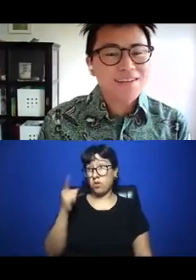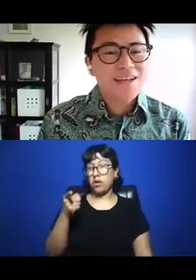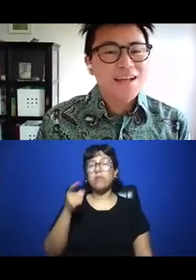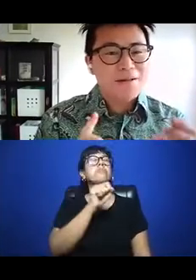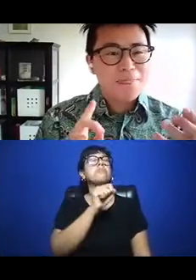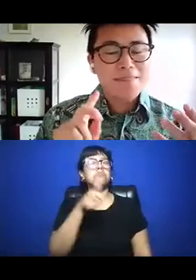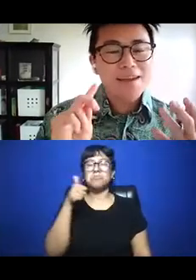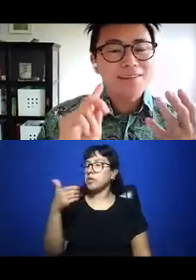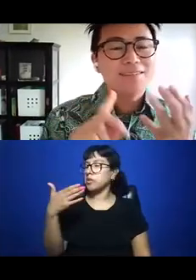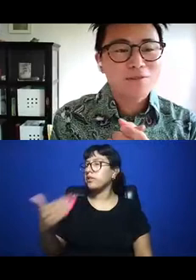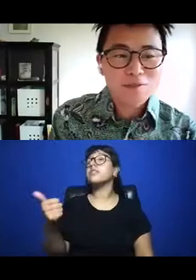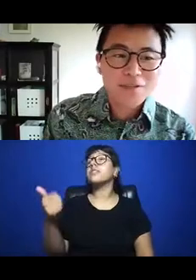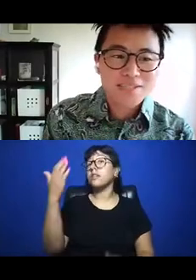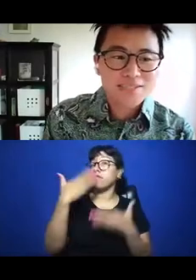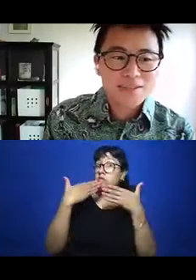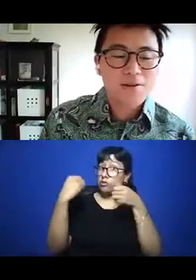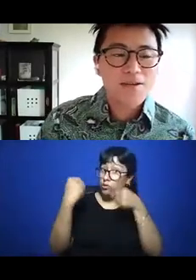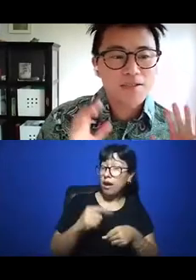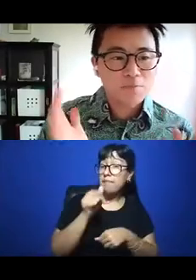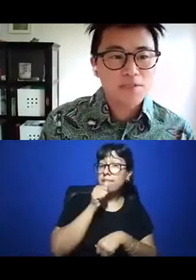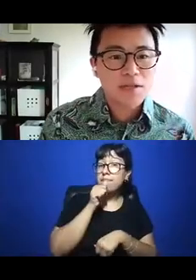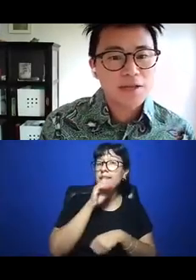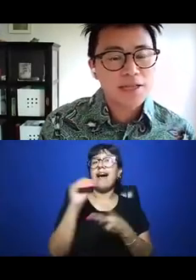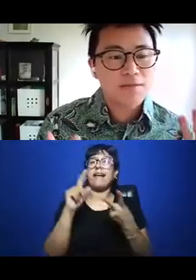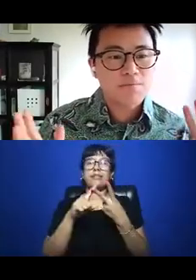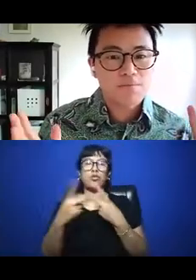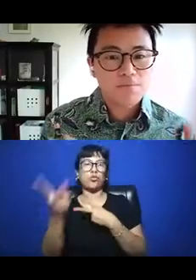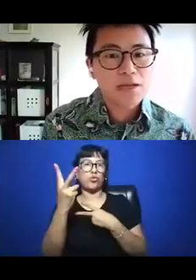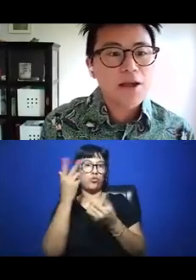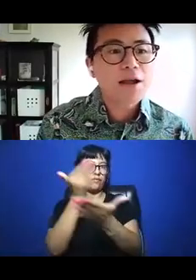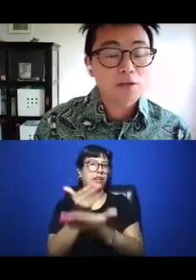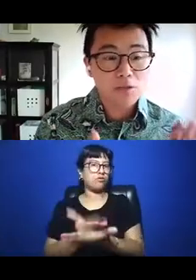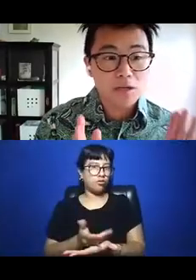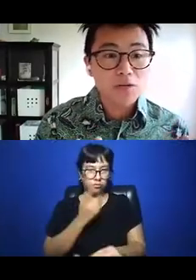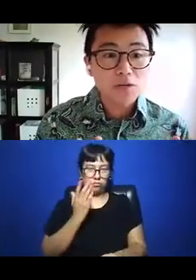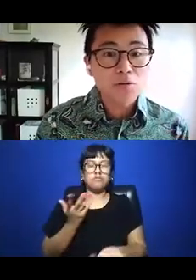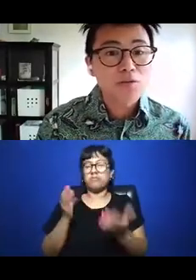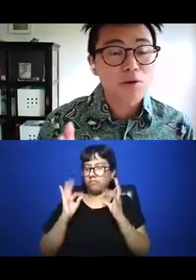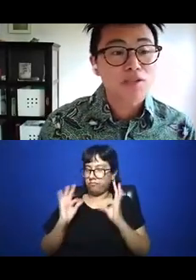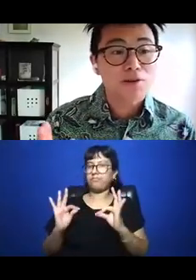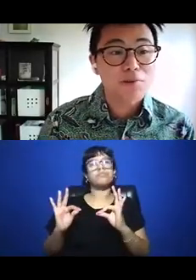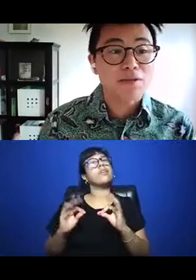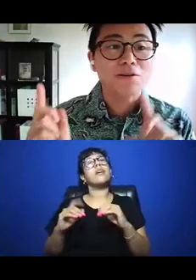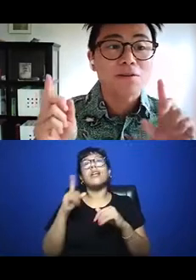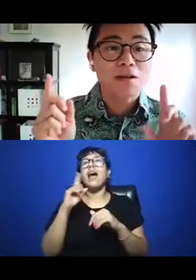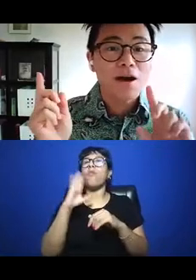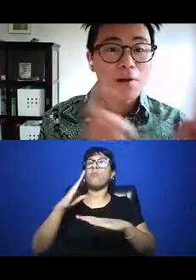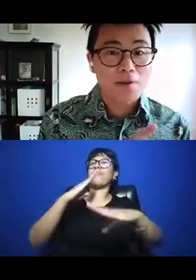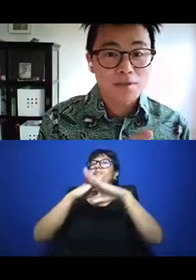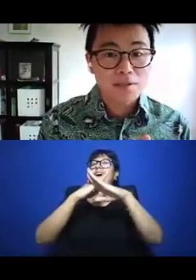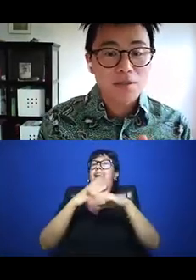two-factor, and then Google's built-in security, it's pretty secure against regular hackers, which includes most of your